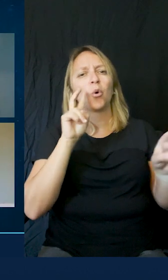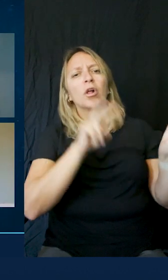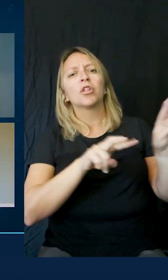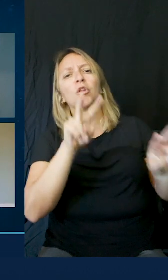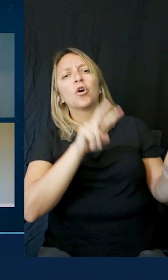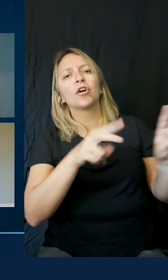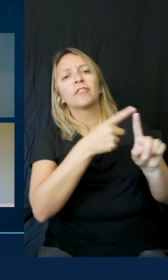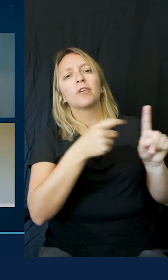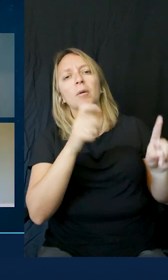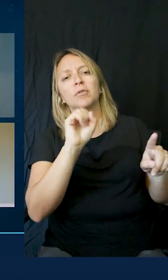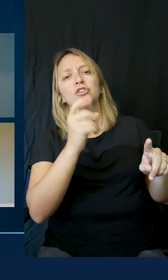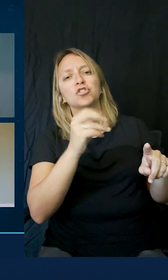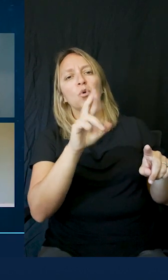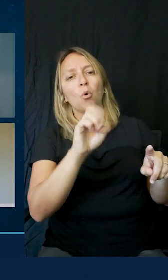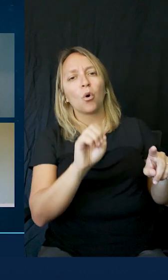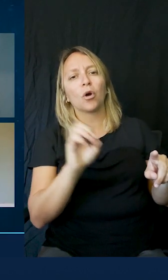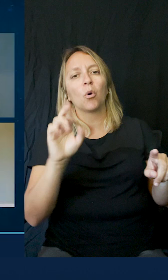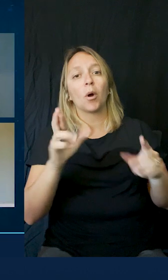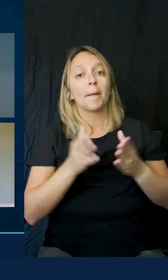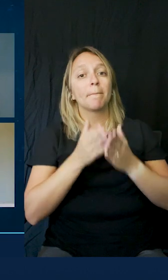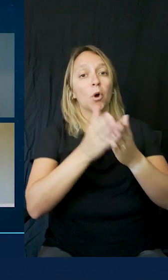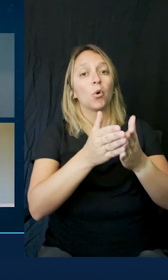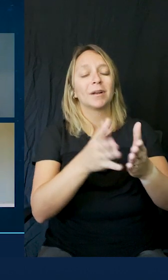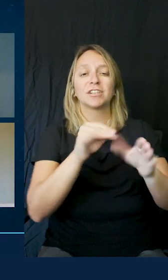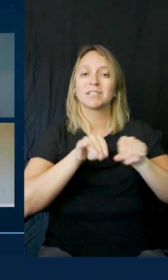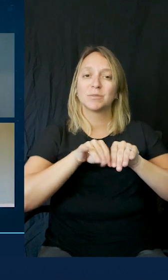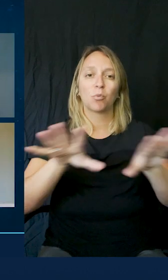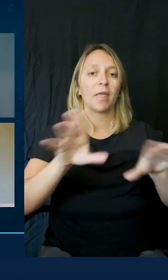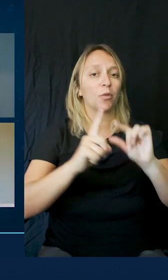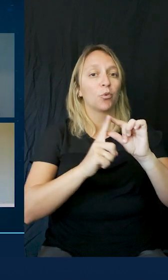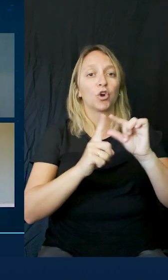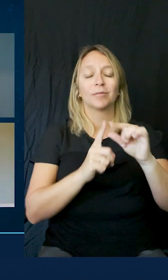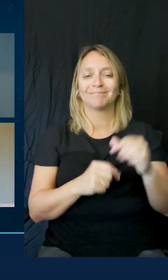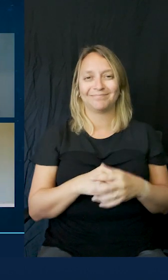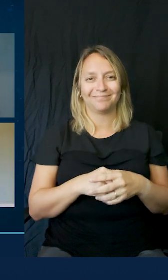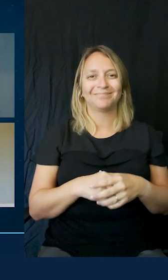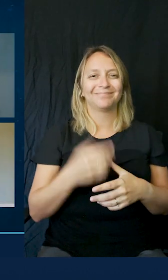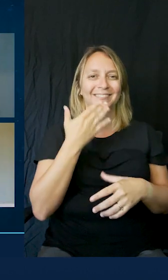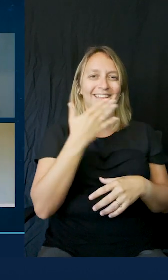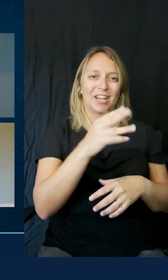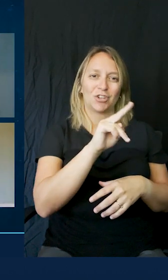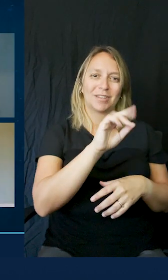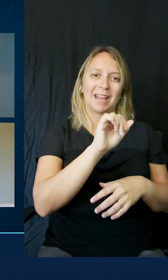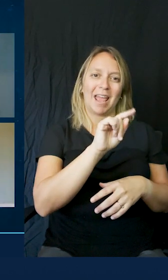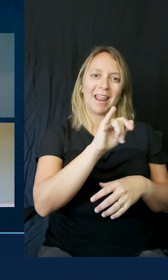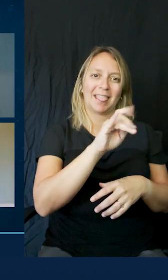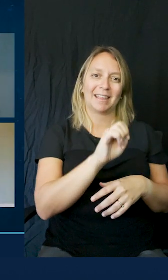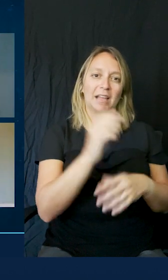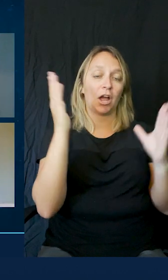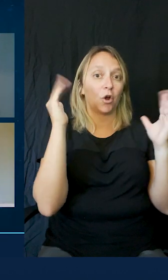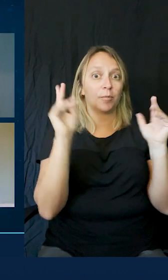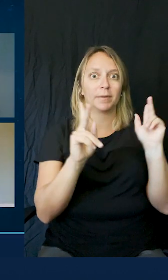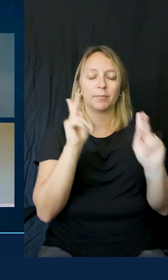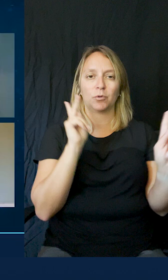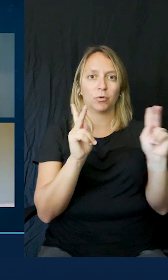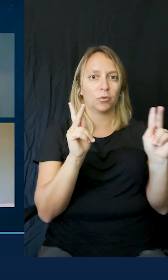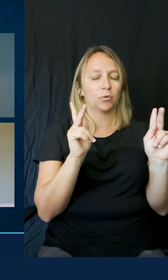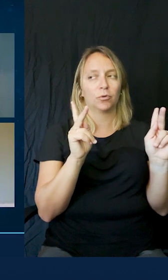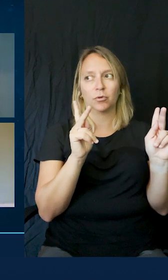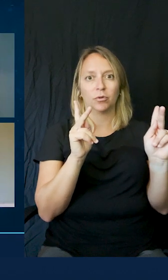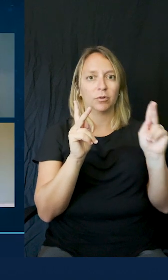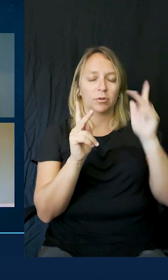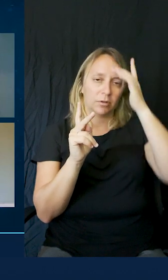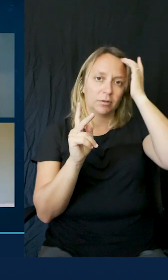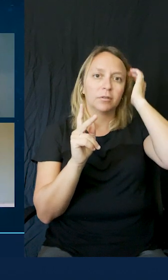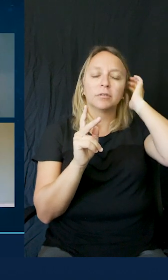a boat. And yeah, just spreading the word. Yeah, and Natalie, thank you for saying that. I hope people don't underestimate the power of